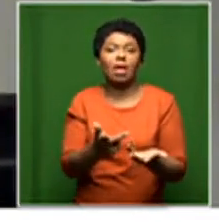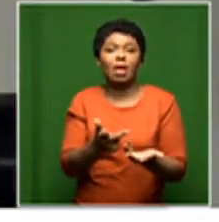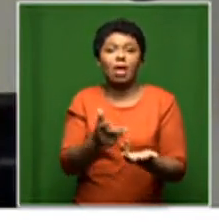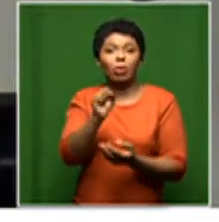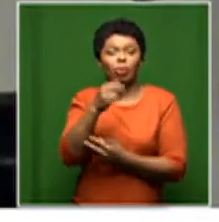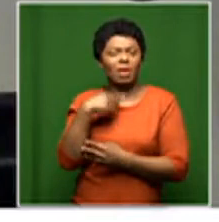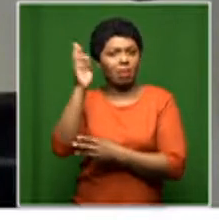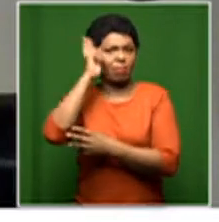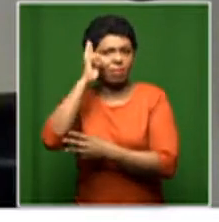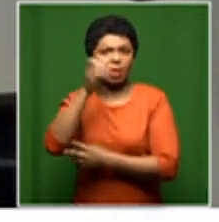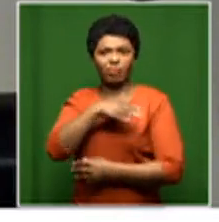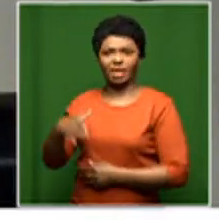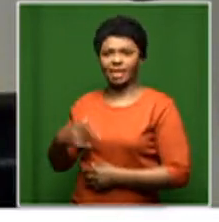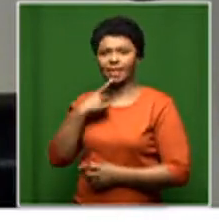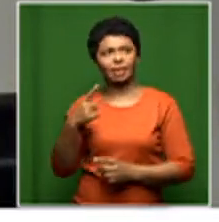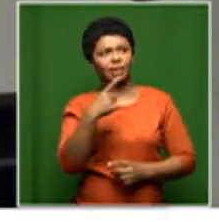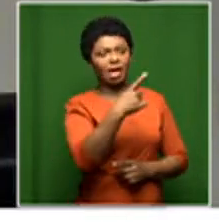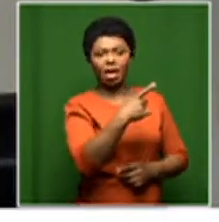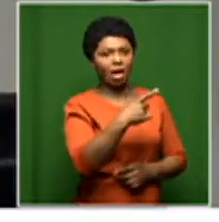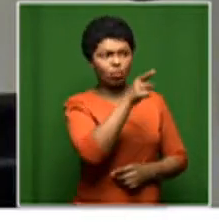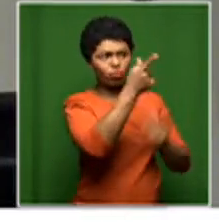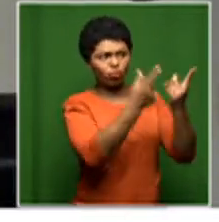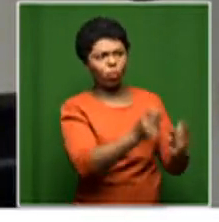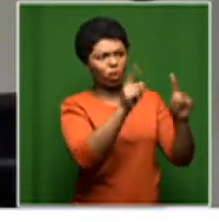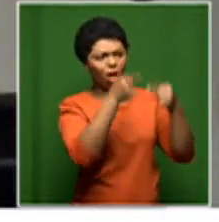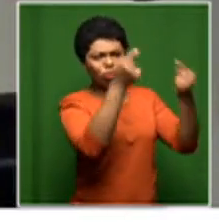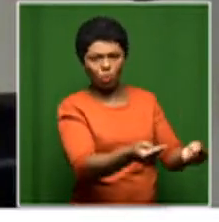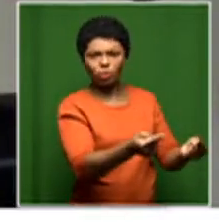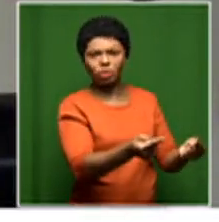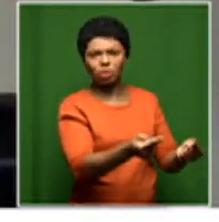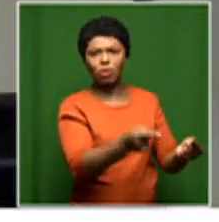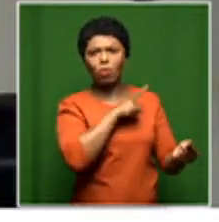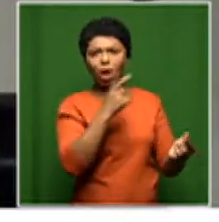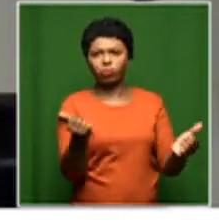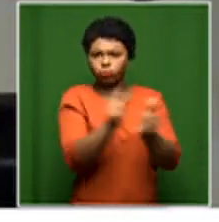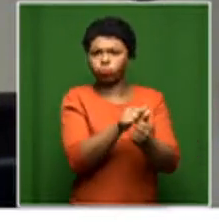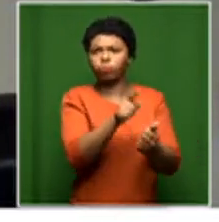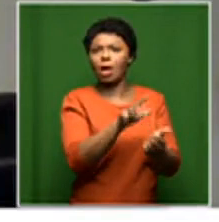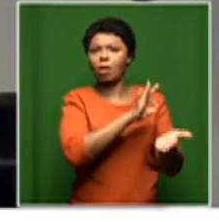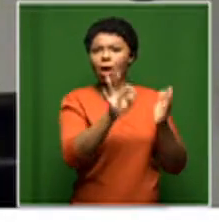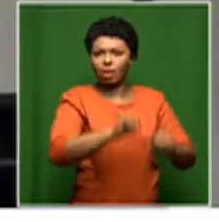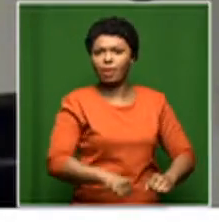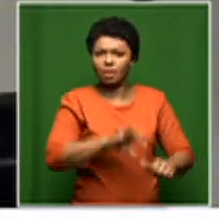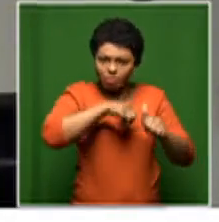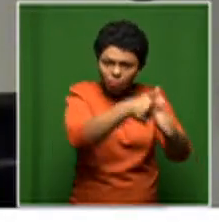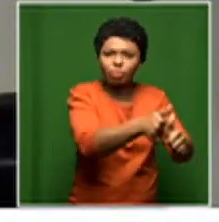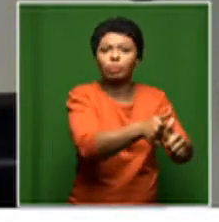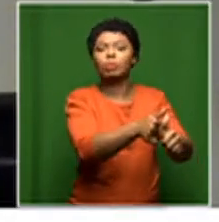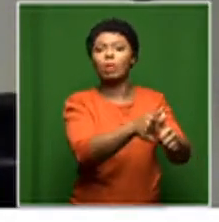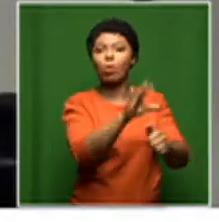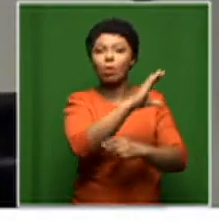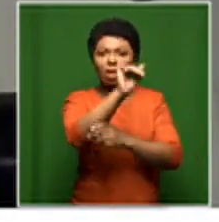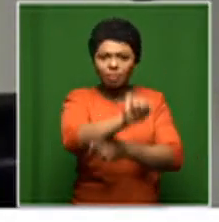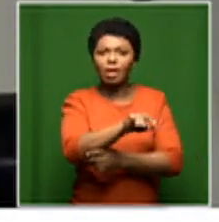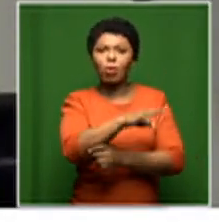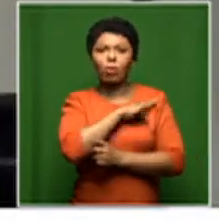And I recall the president turning around and saying, you cannot do this. We have a coalition agreement, and you must live to the coalition agreement. And if you insist on